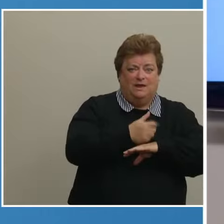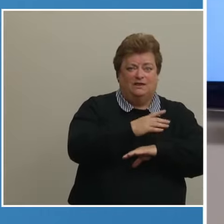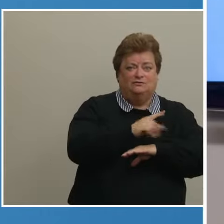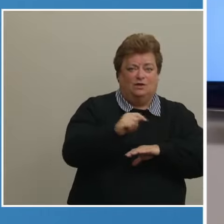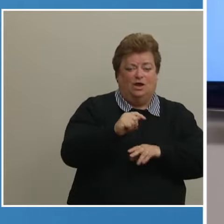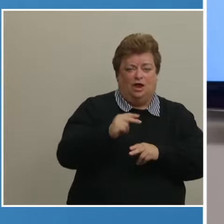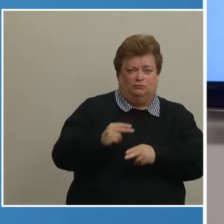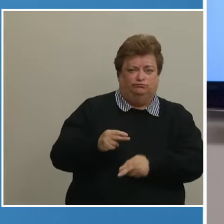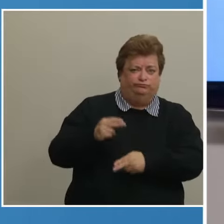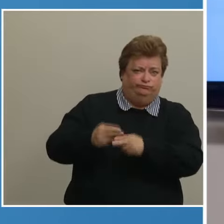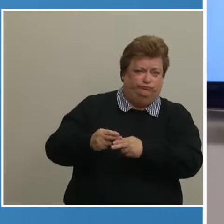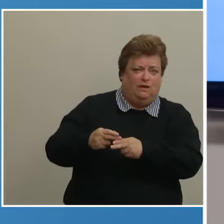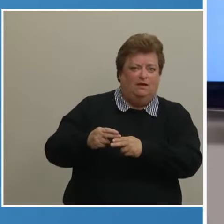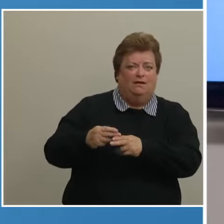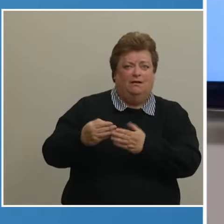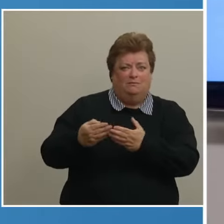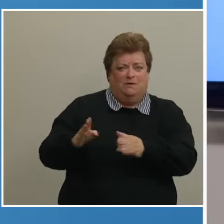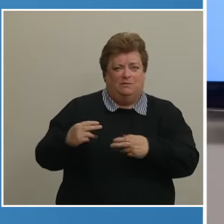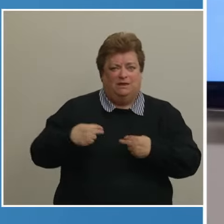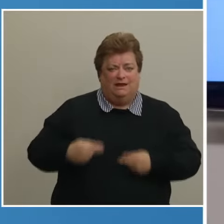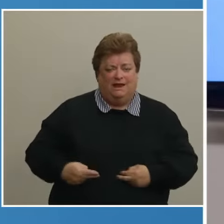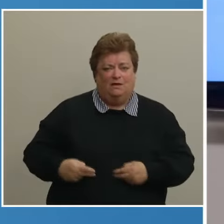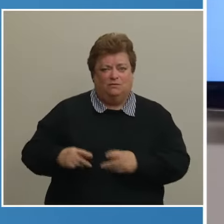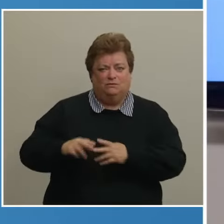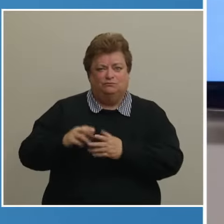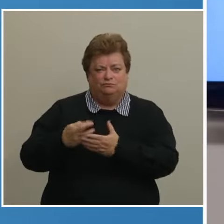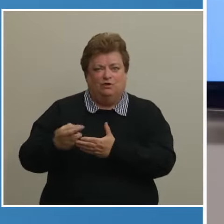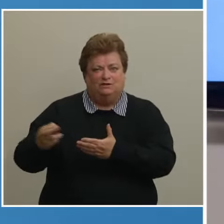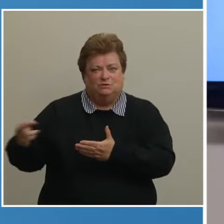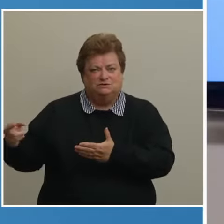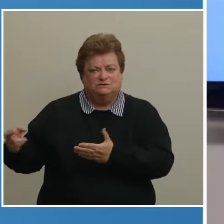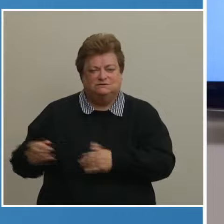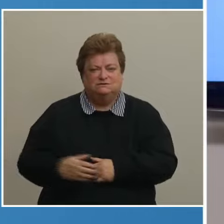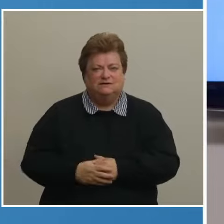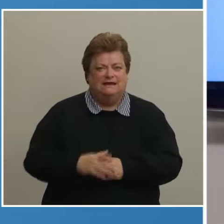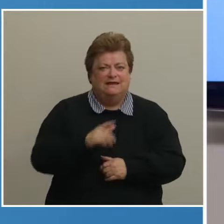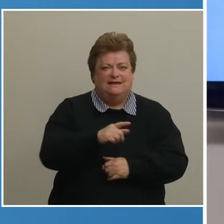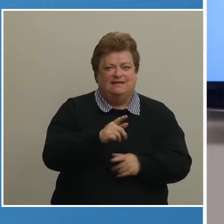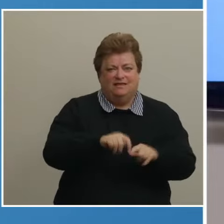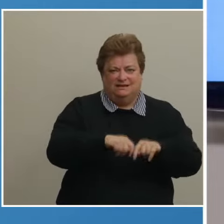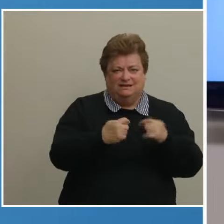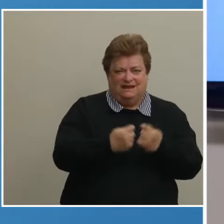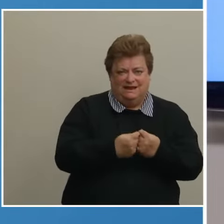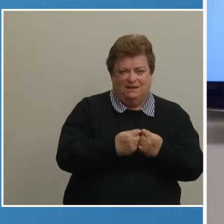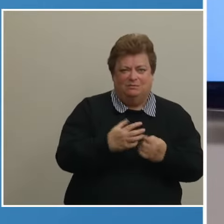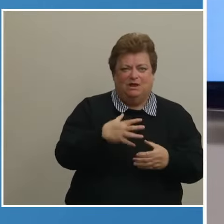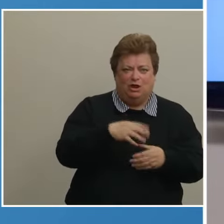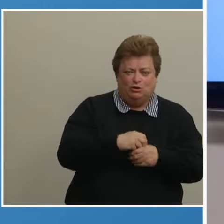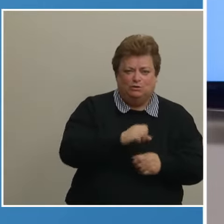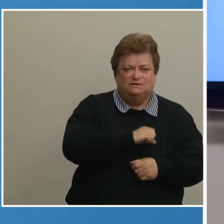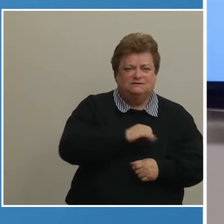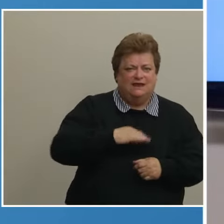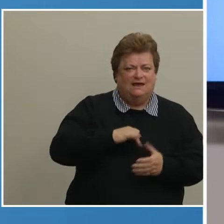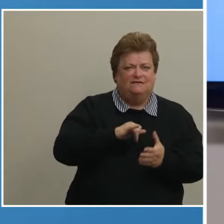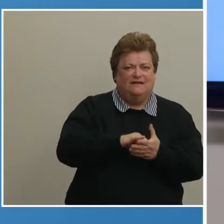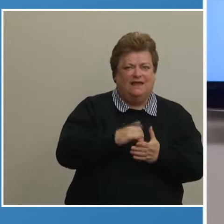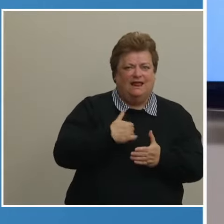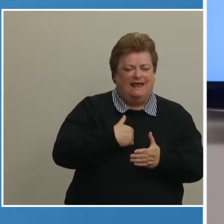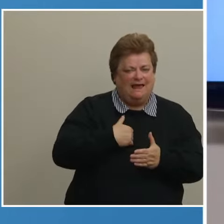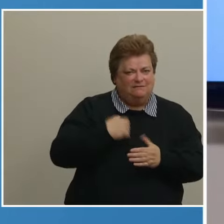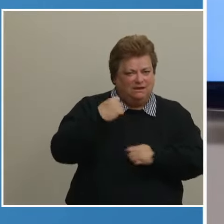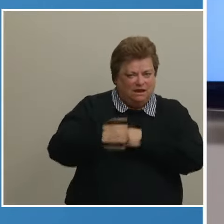reputable public health resources, as Raju said. The team includes staff that